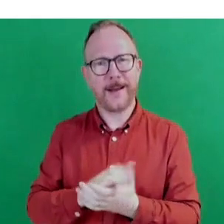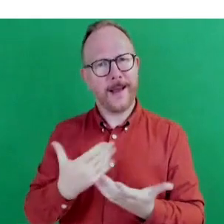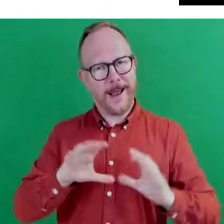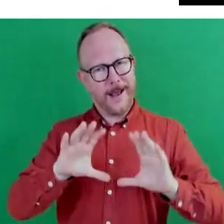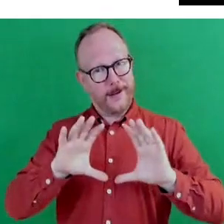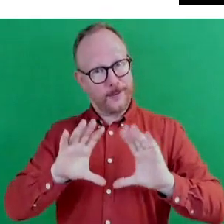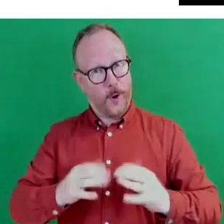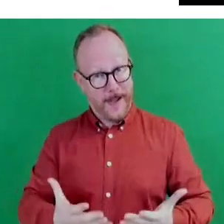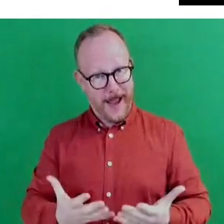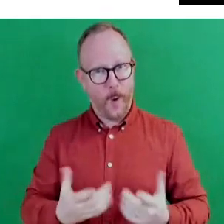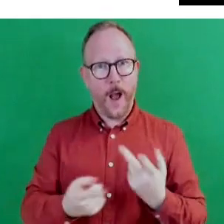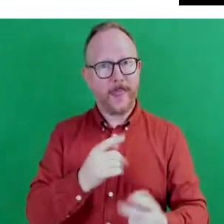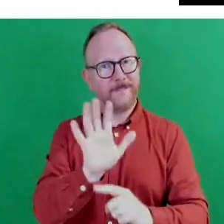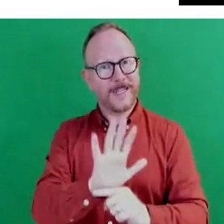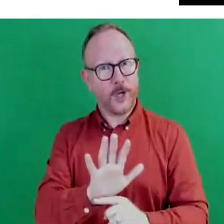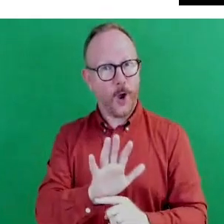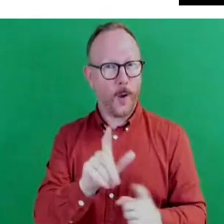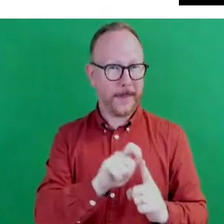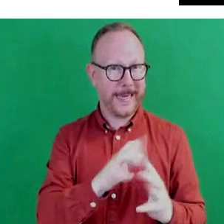Lauren.